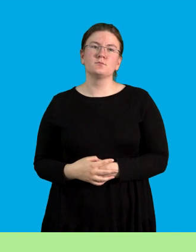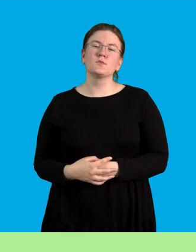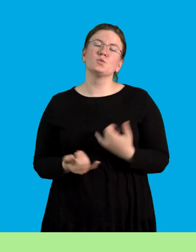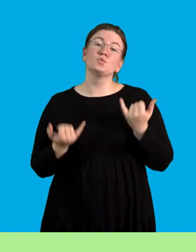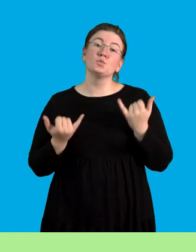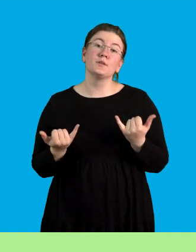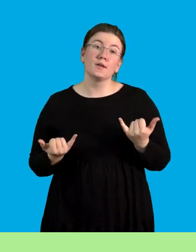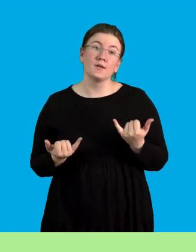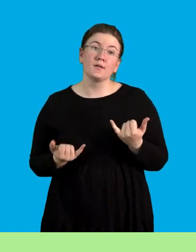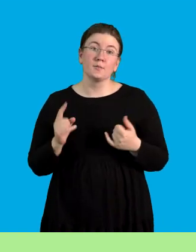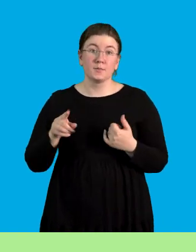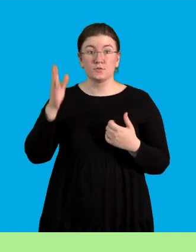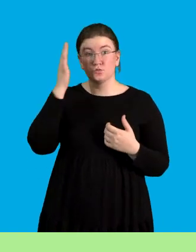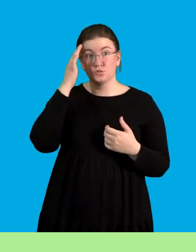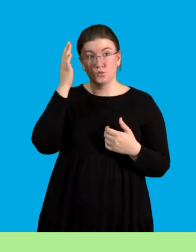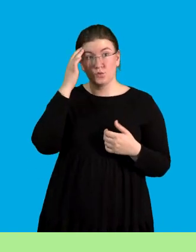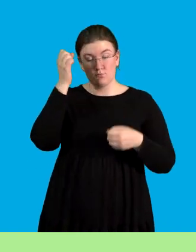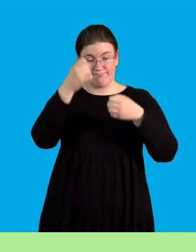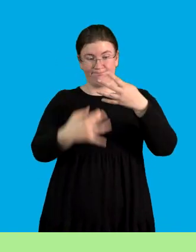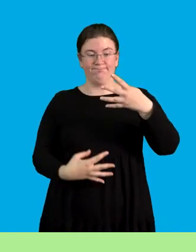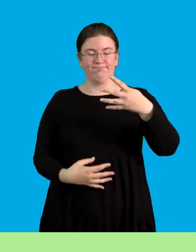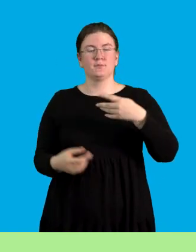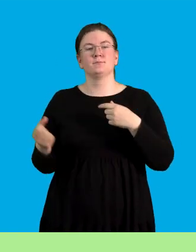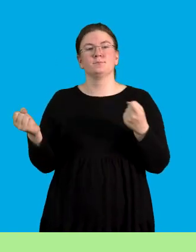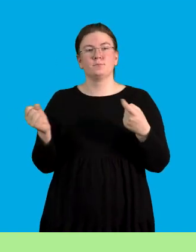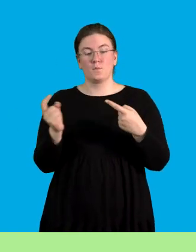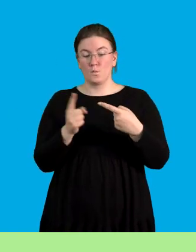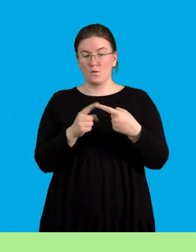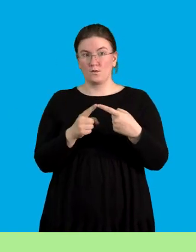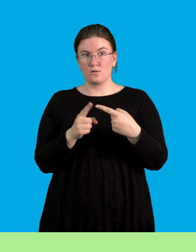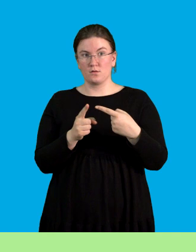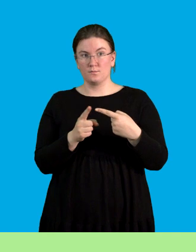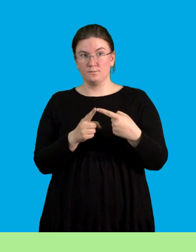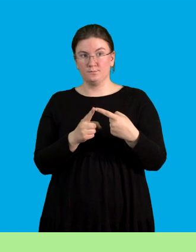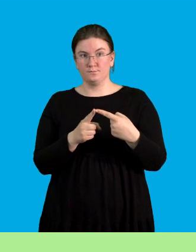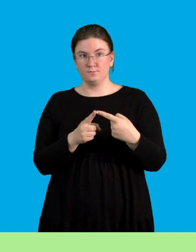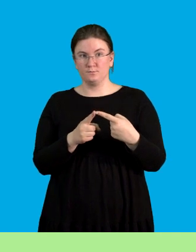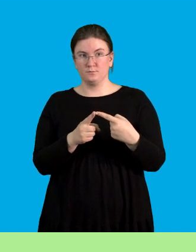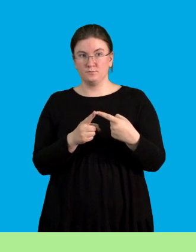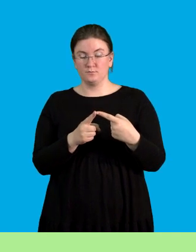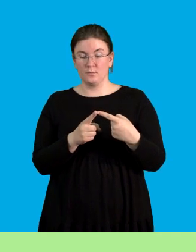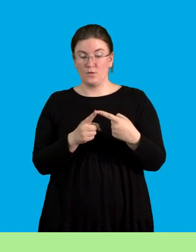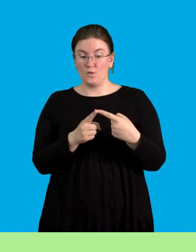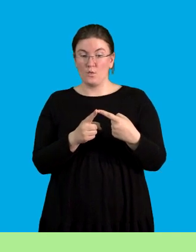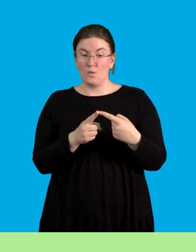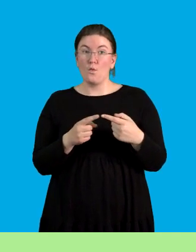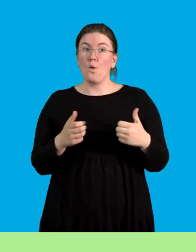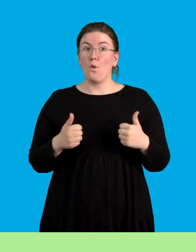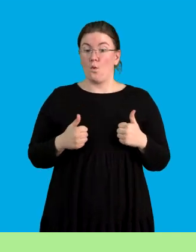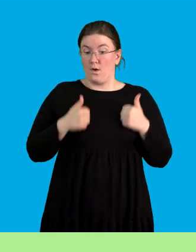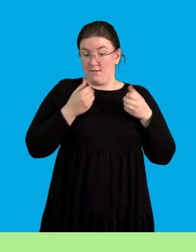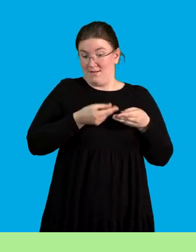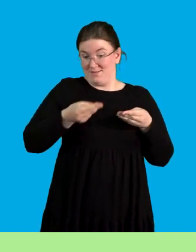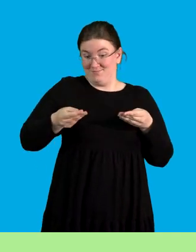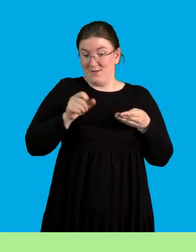are expected to know the following, just as general knowledge. You are supposed to know that no organism exists